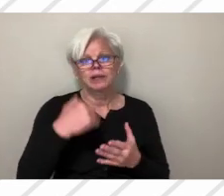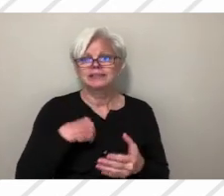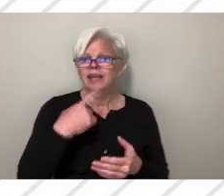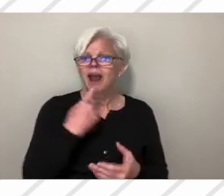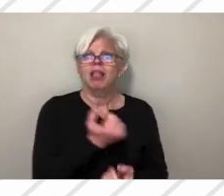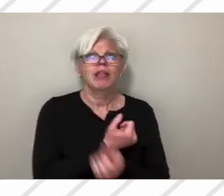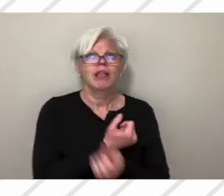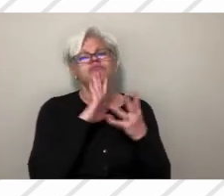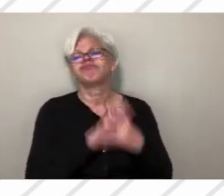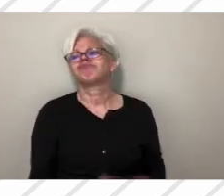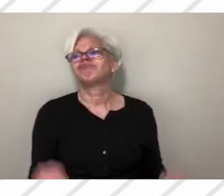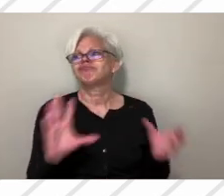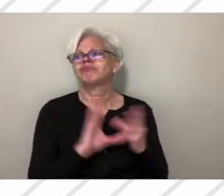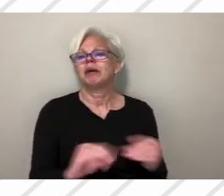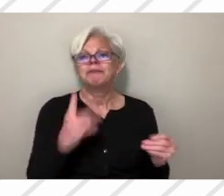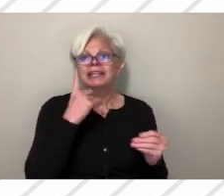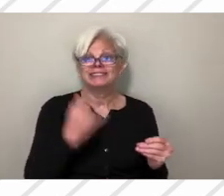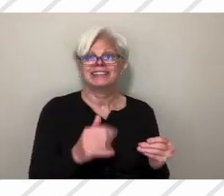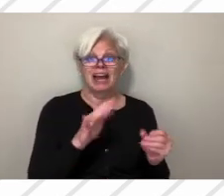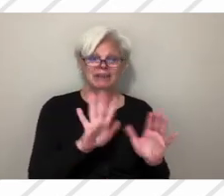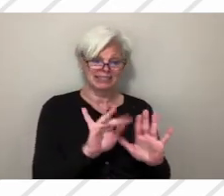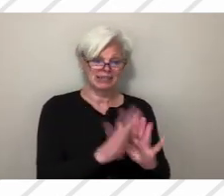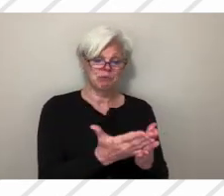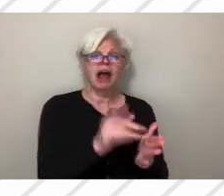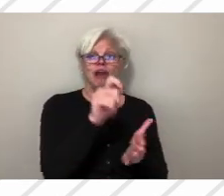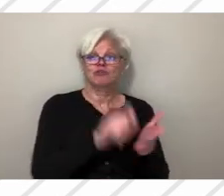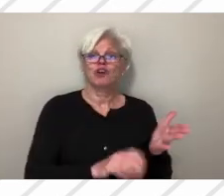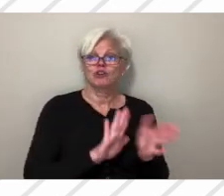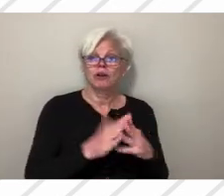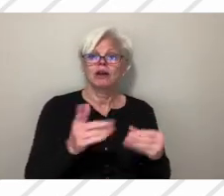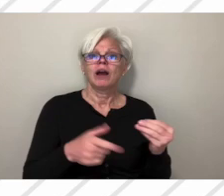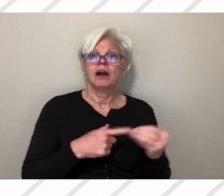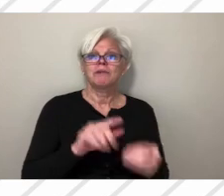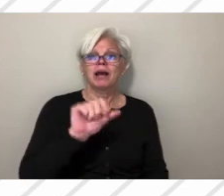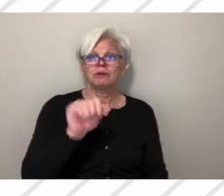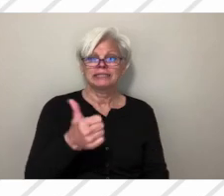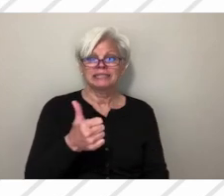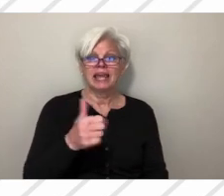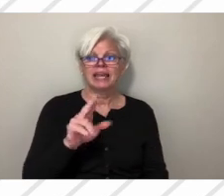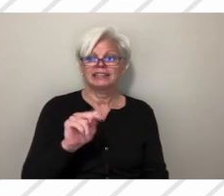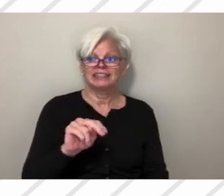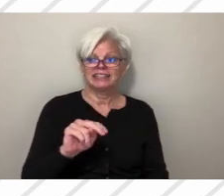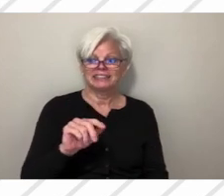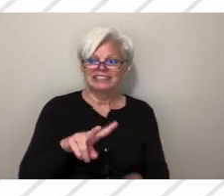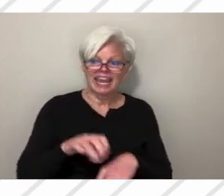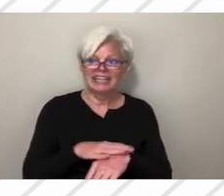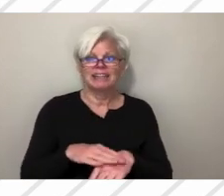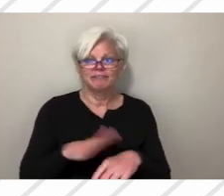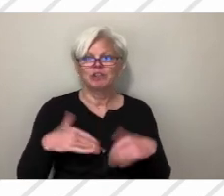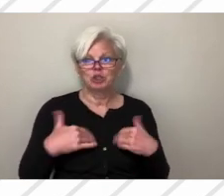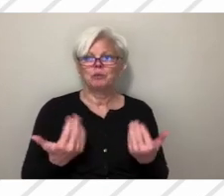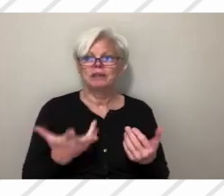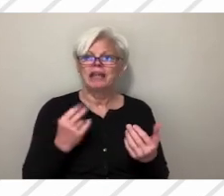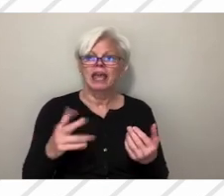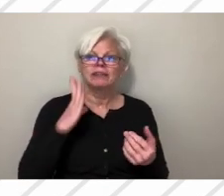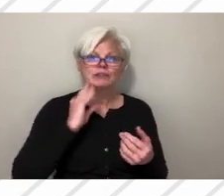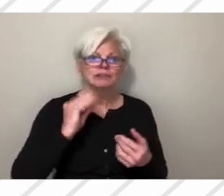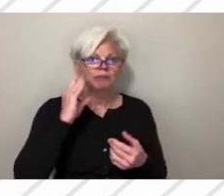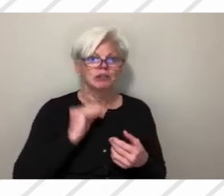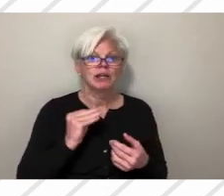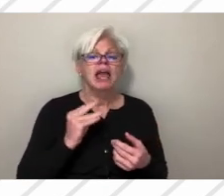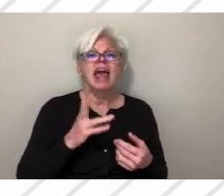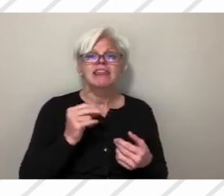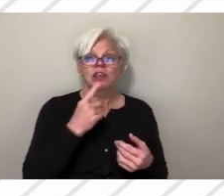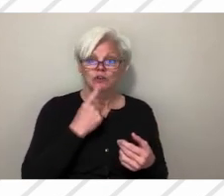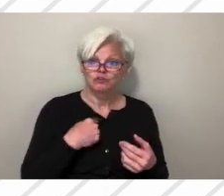story because now it's a book. And I wrote a book about 10 Native youth and their experiences. And they all told me similar stories